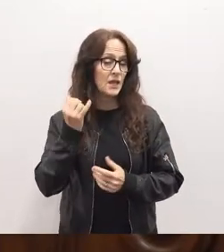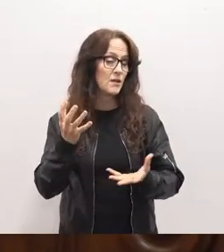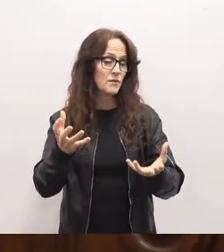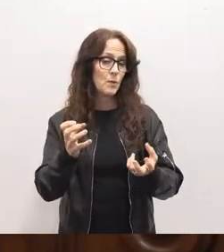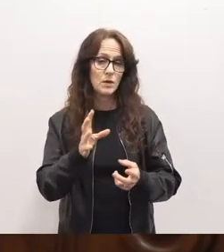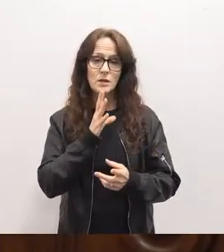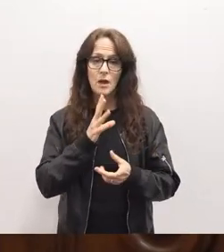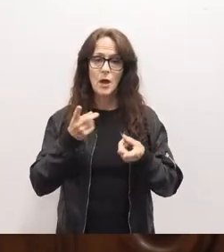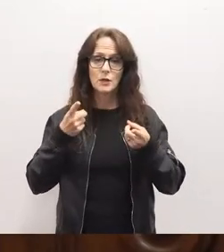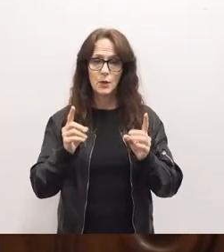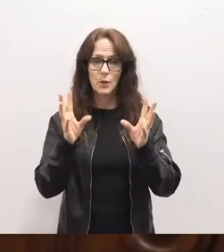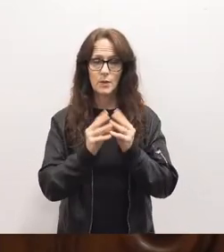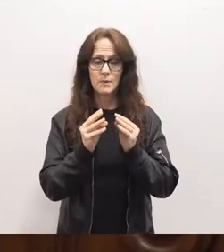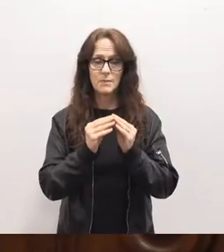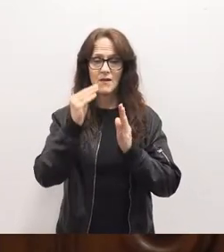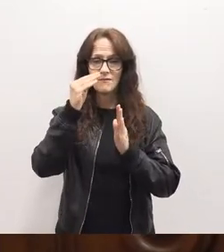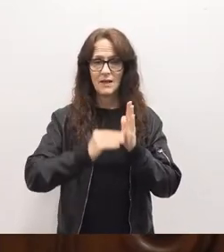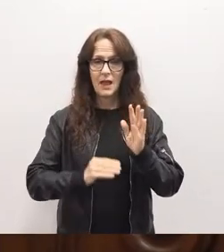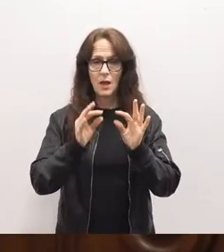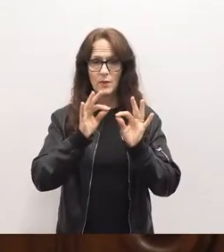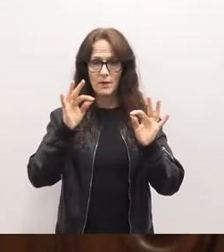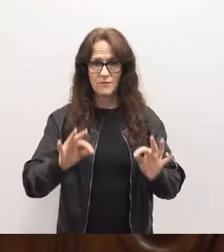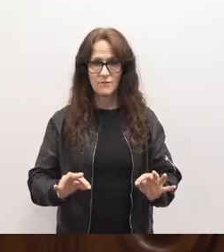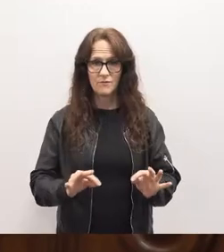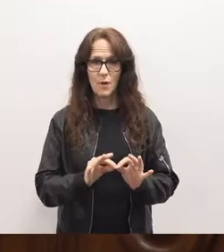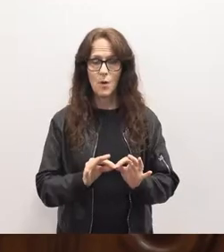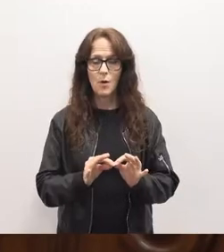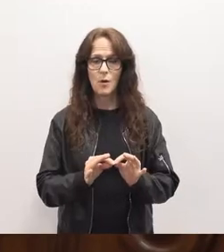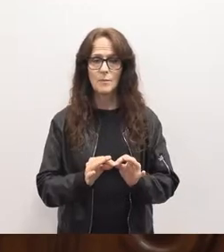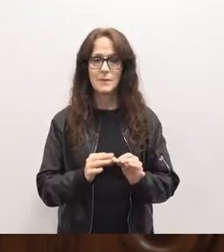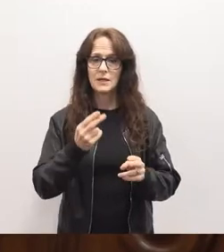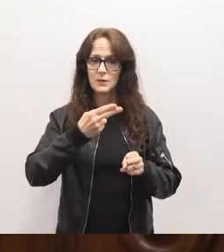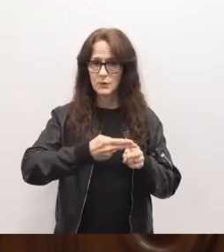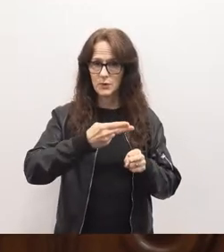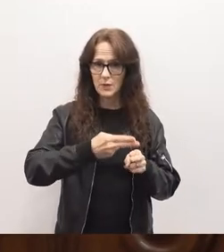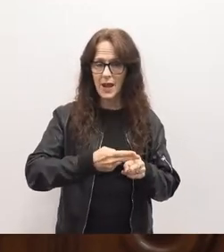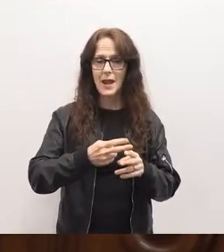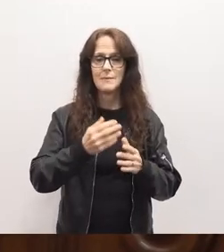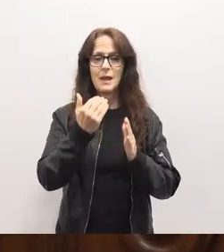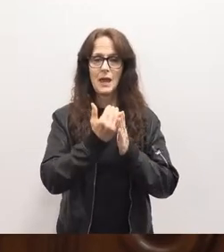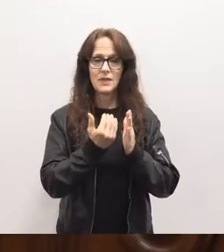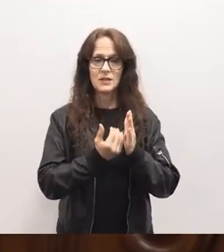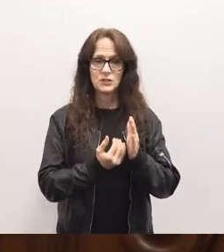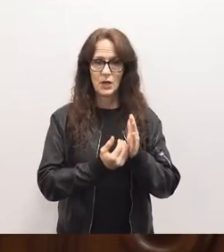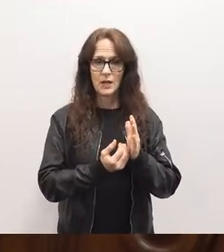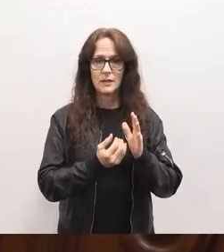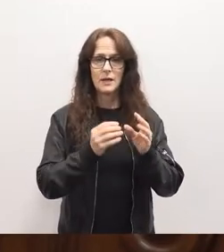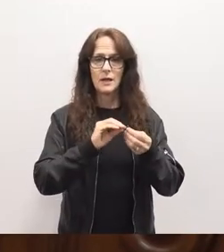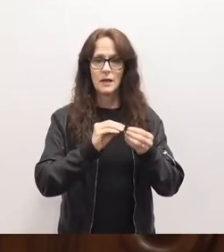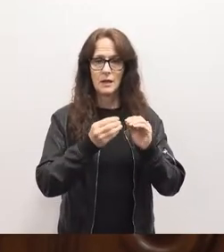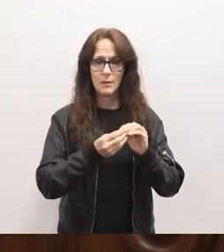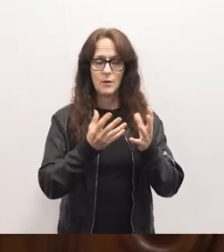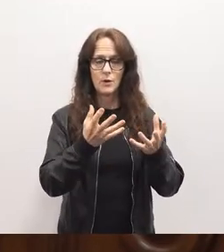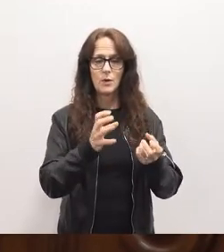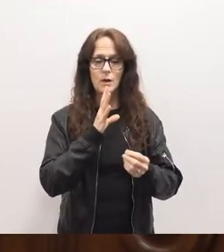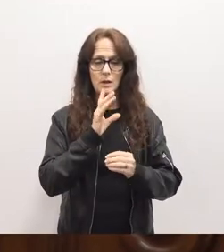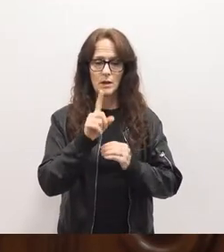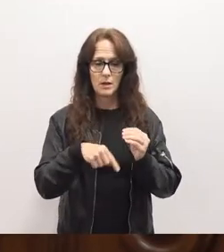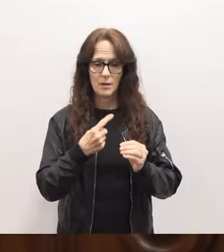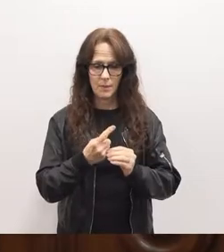speak during the meeting, please fill out a form indicating your name and the agenda item you wish to address.